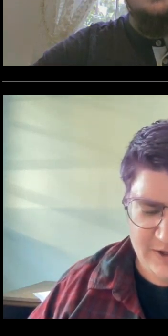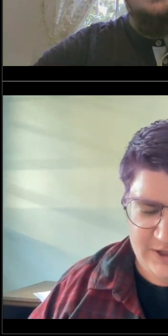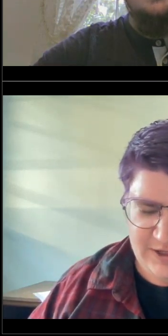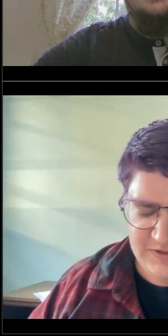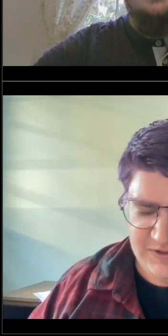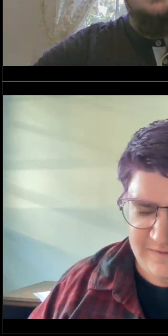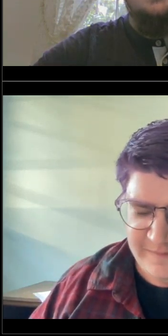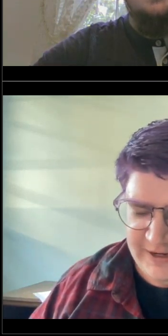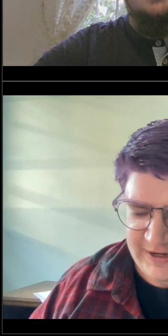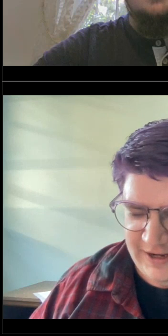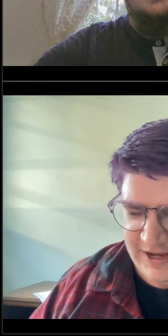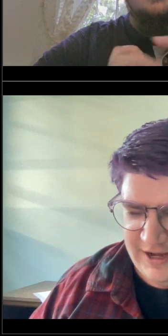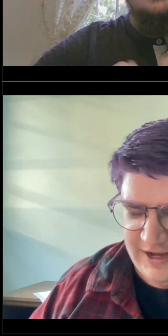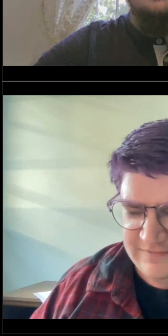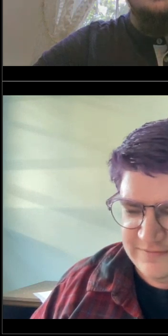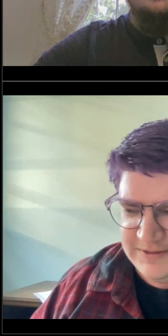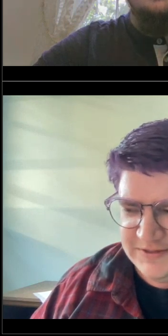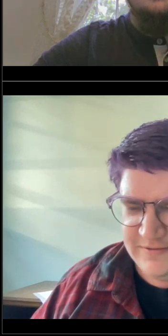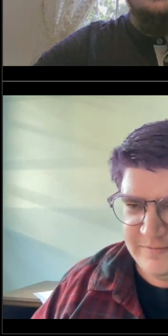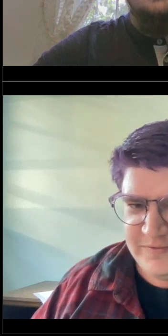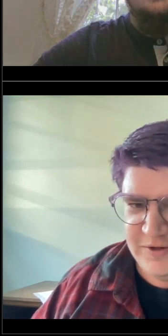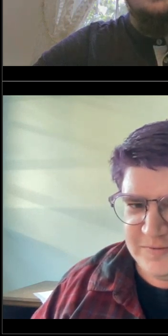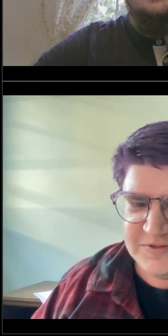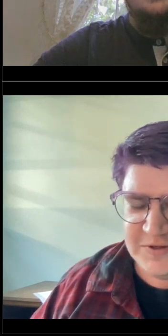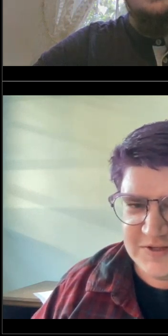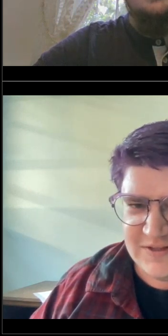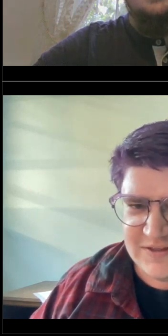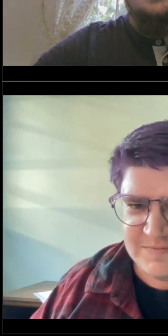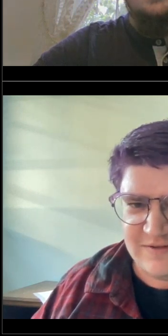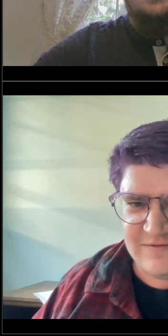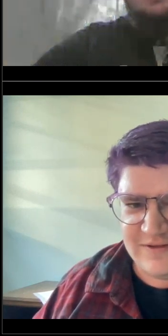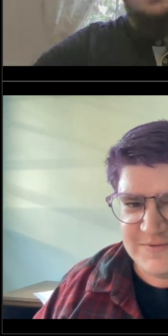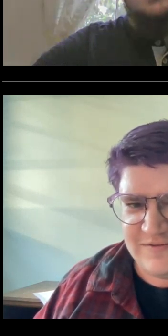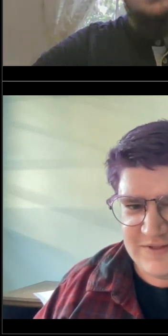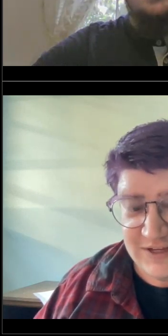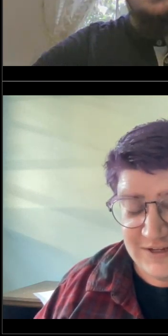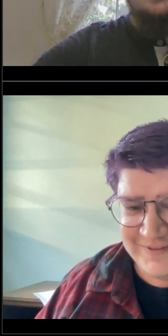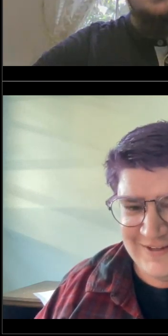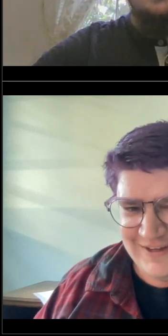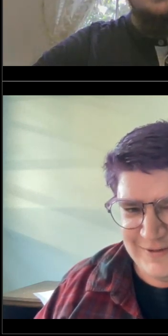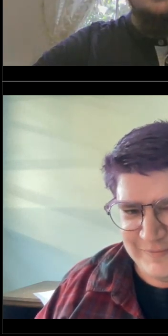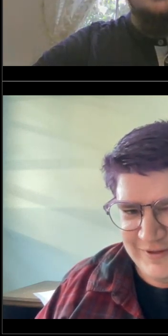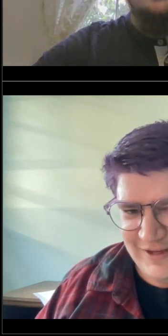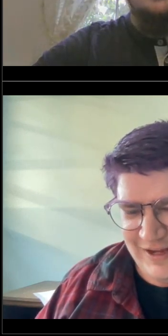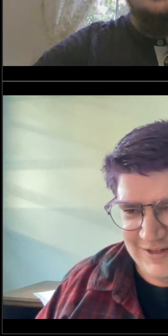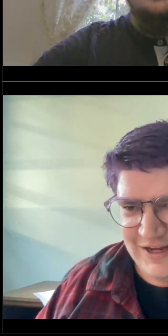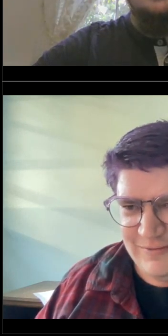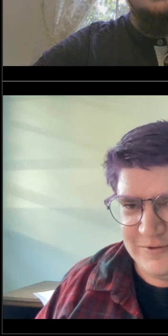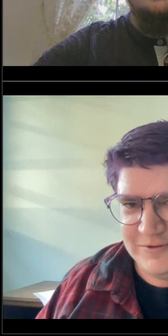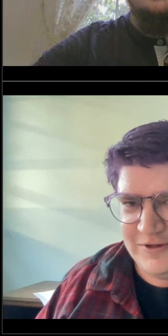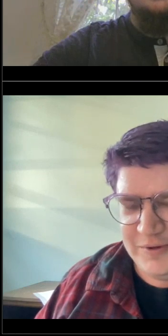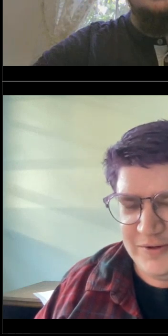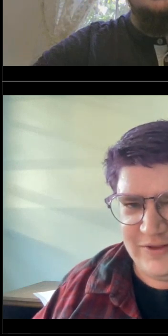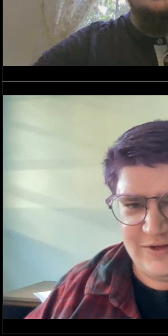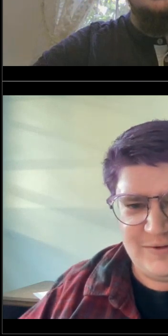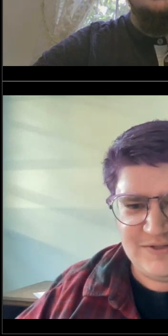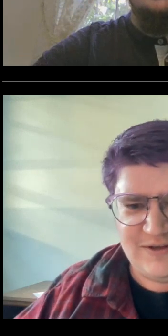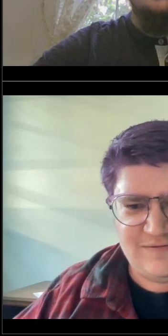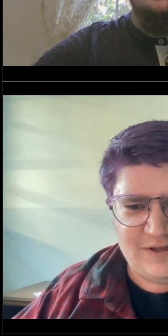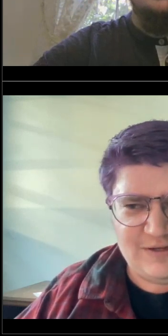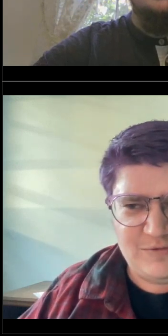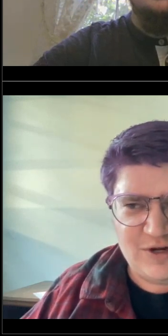it. Colleagues of mine and I have recent new results on the themselves thing. And I will go pull